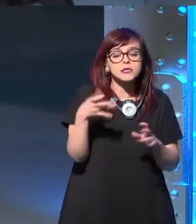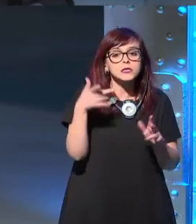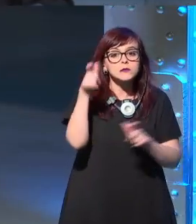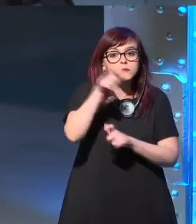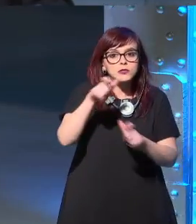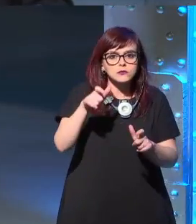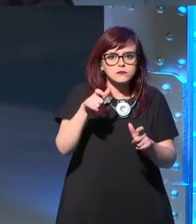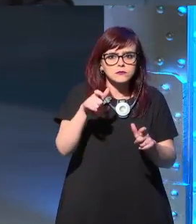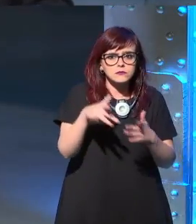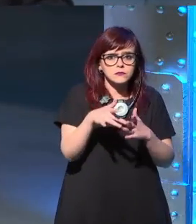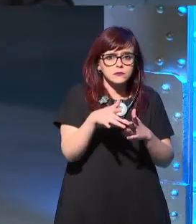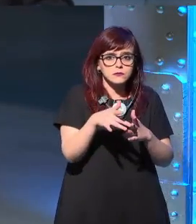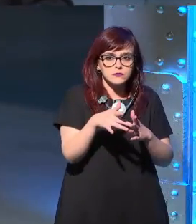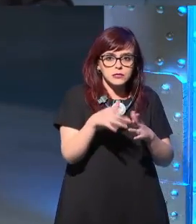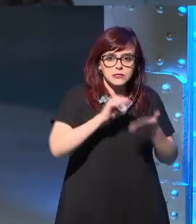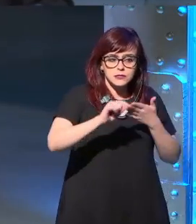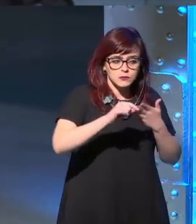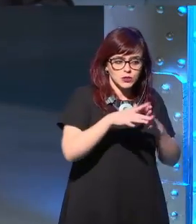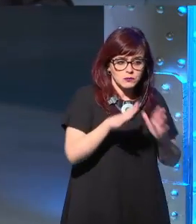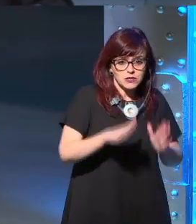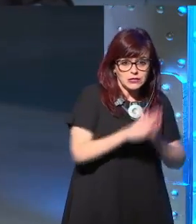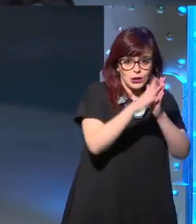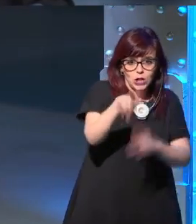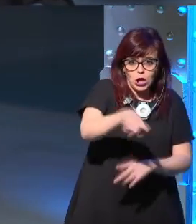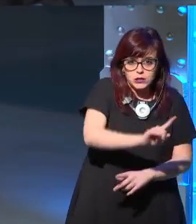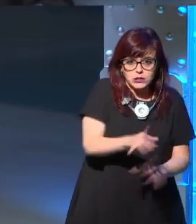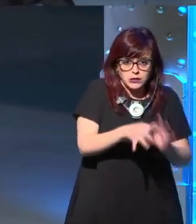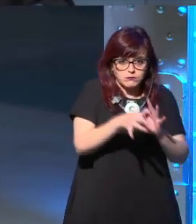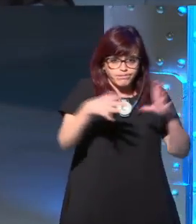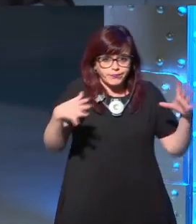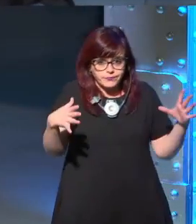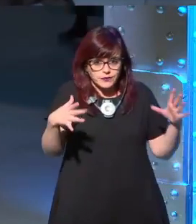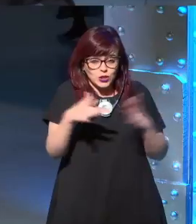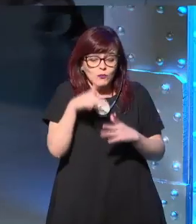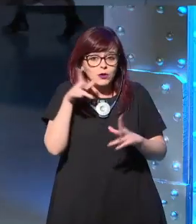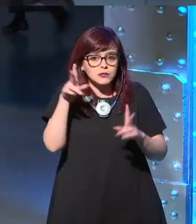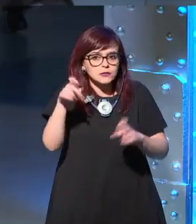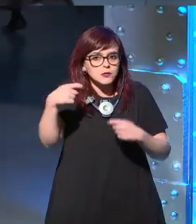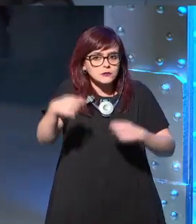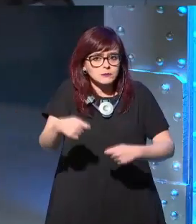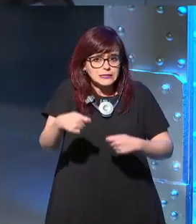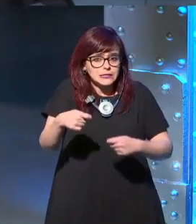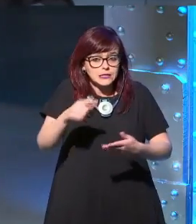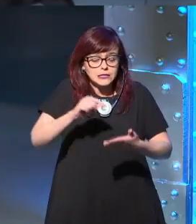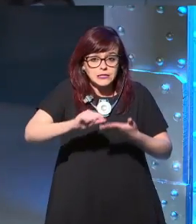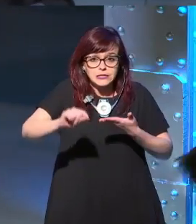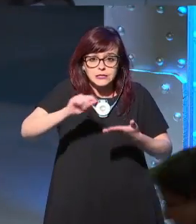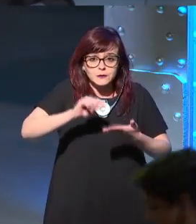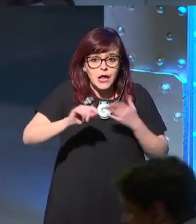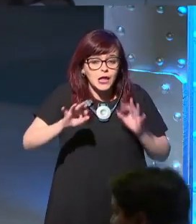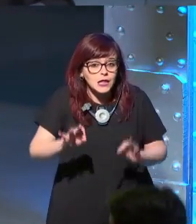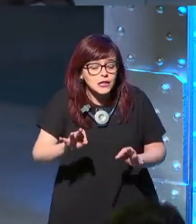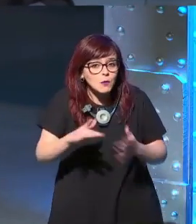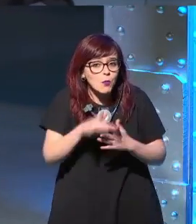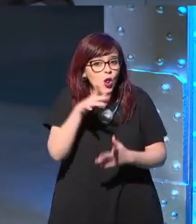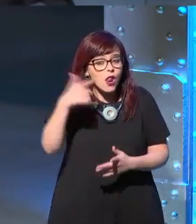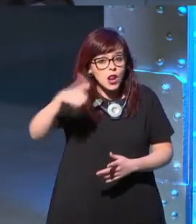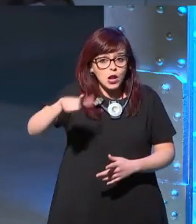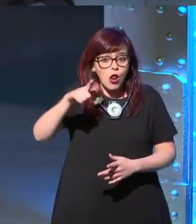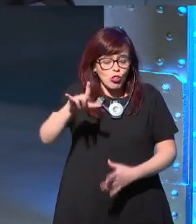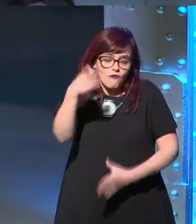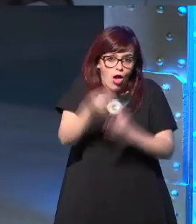And Steve Jobs was a jerk at times, and you have to write that. So Leonardo had his flaws. And people say, well,